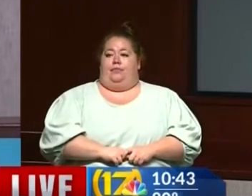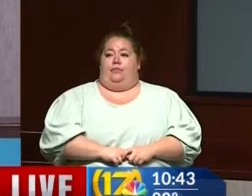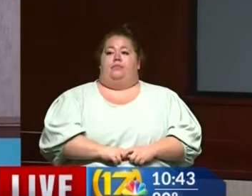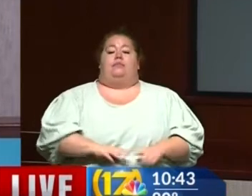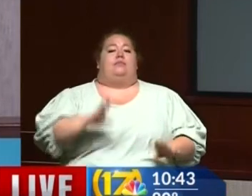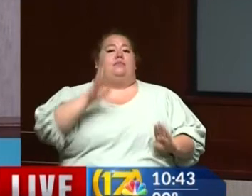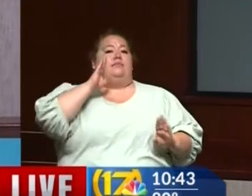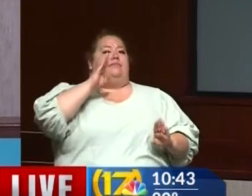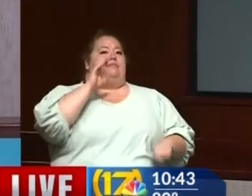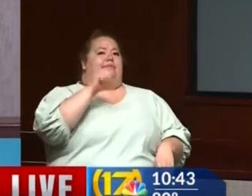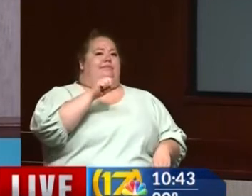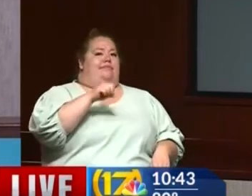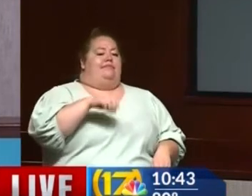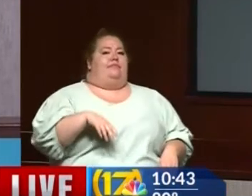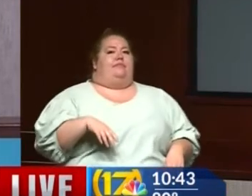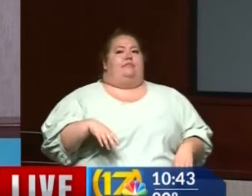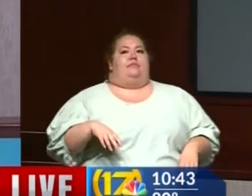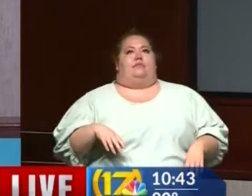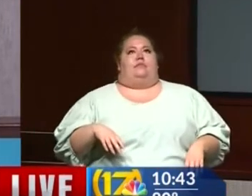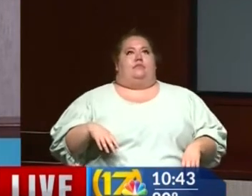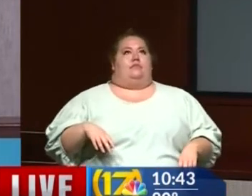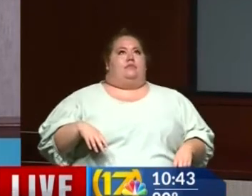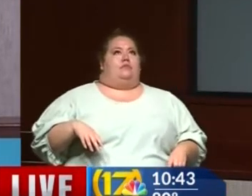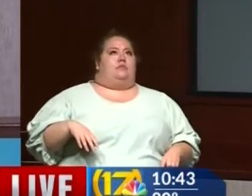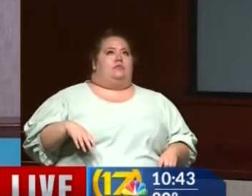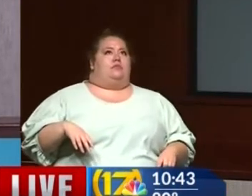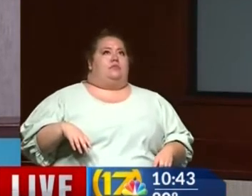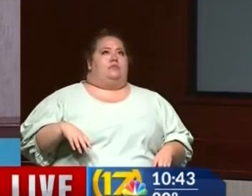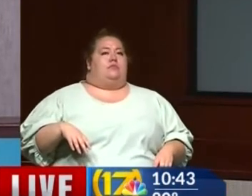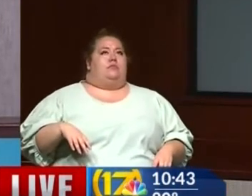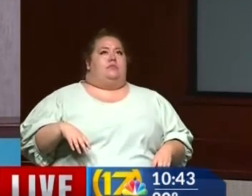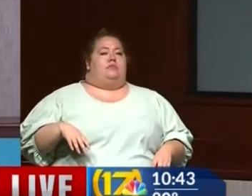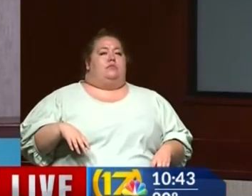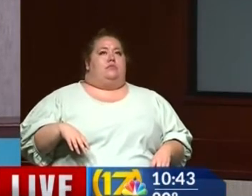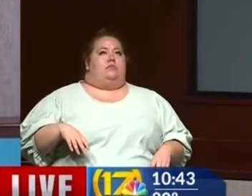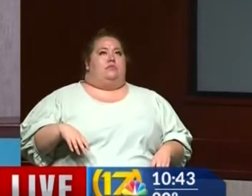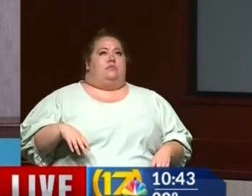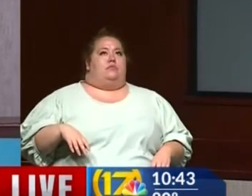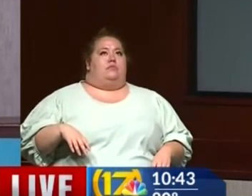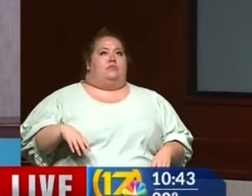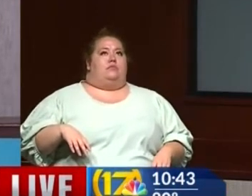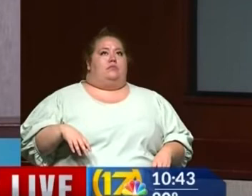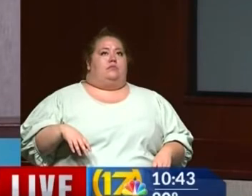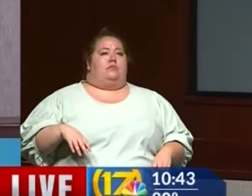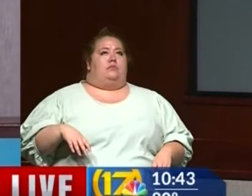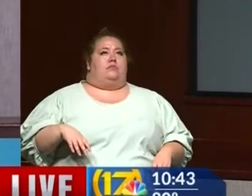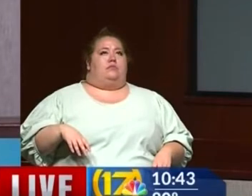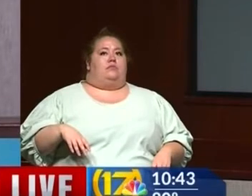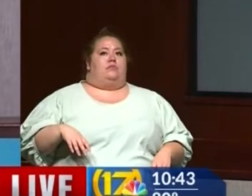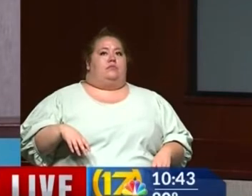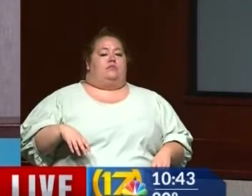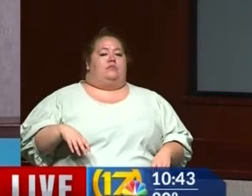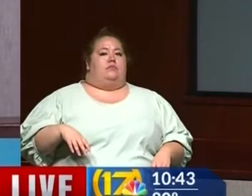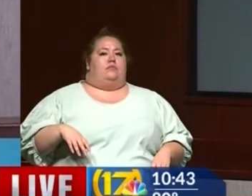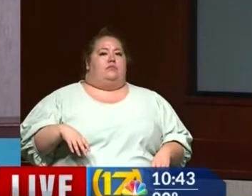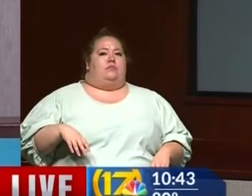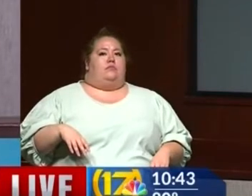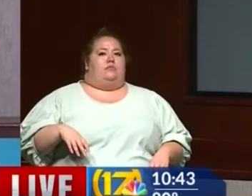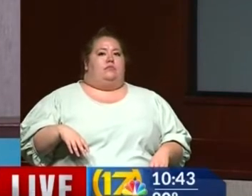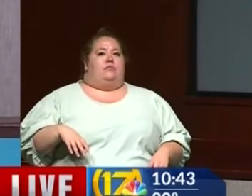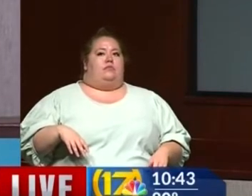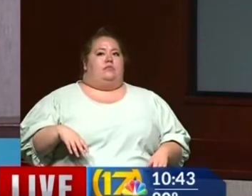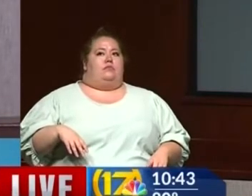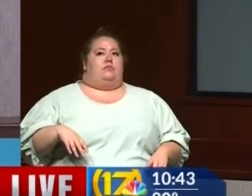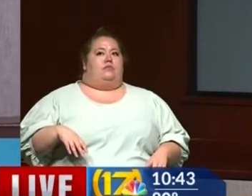Hi there, yeah. The new census tract metric that you guys were talking about, is this another